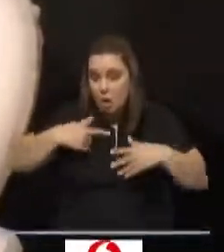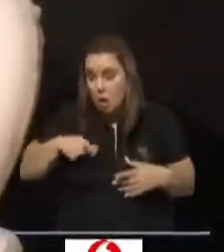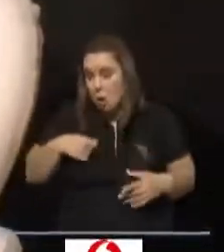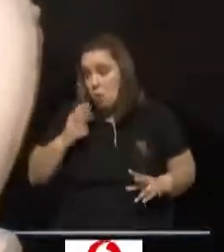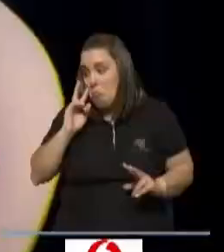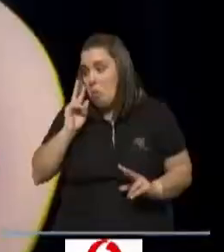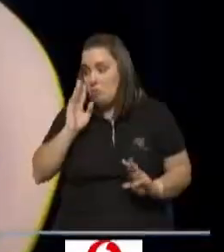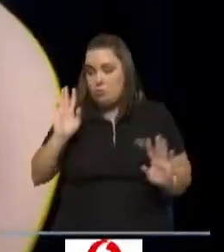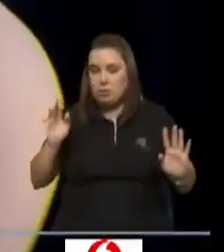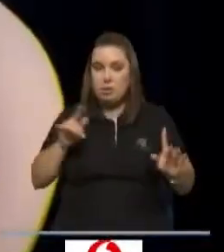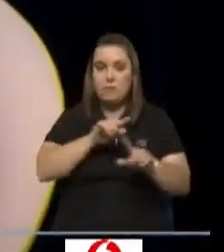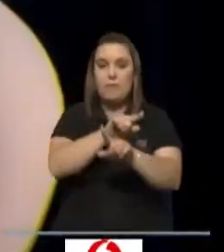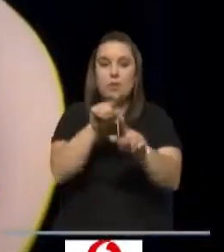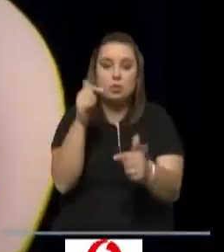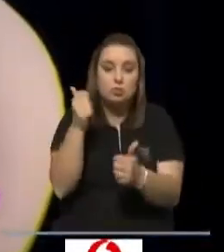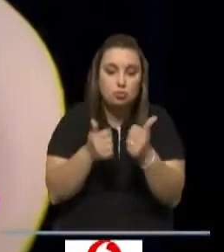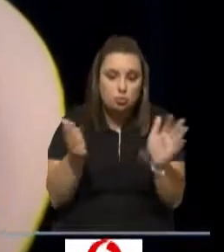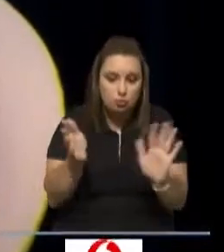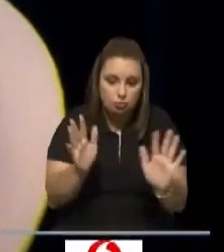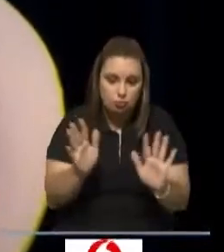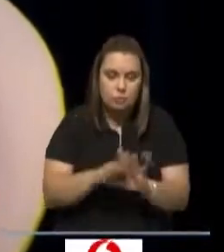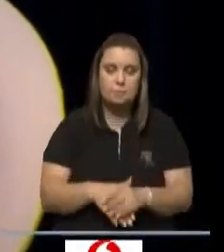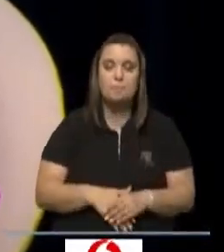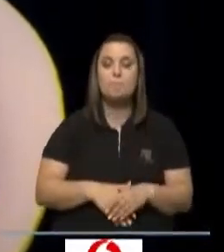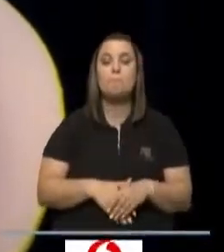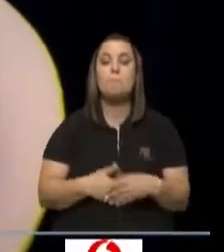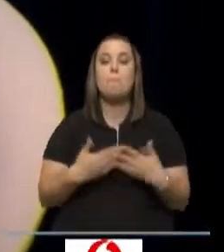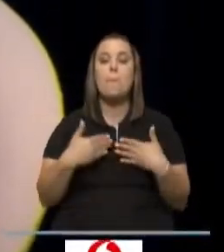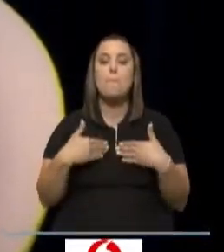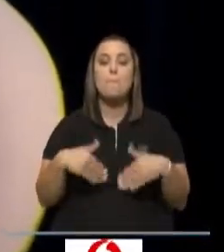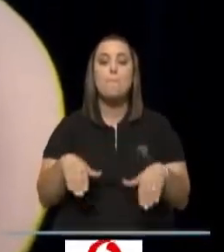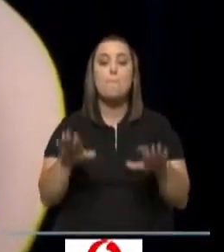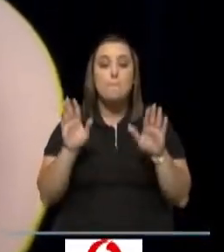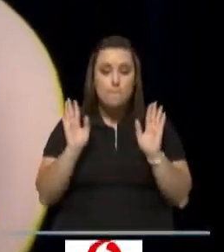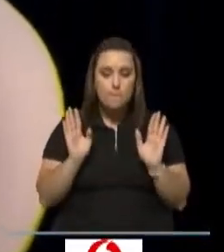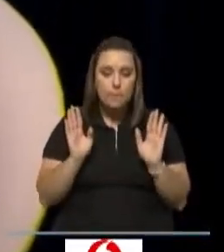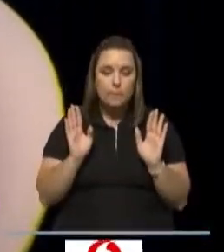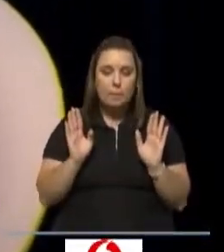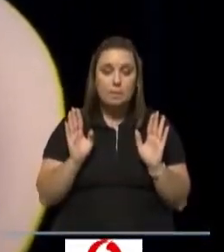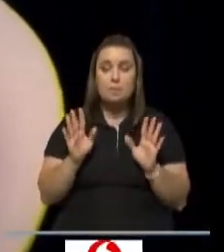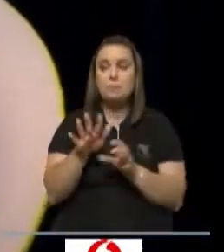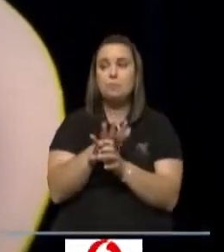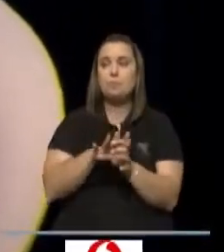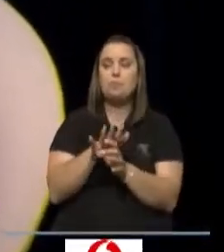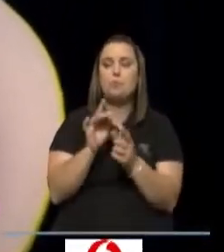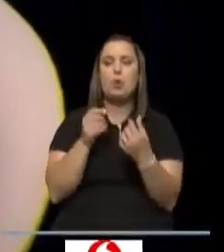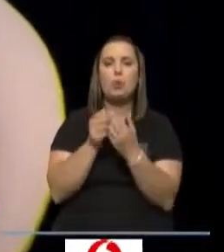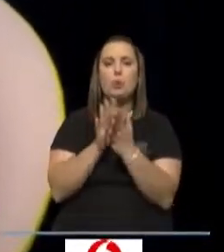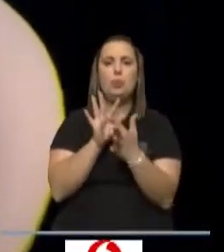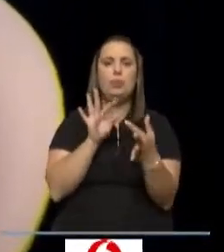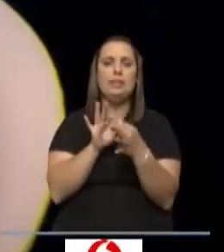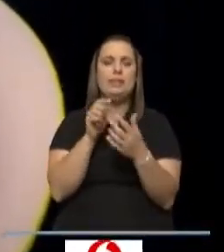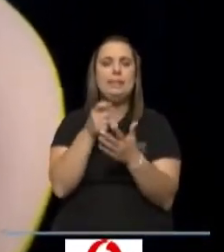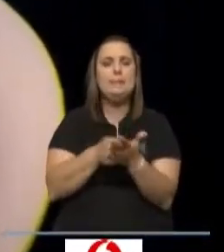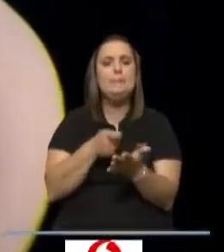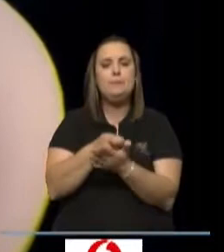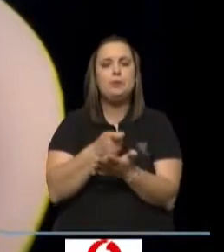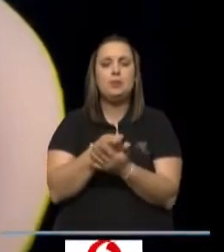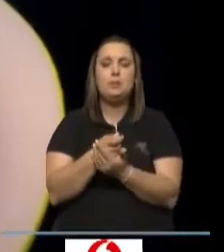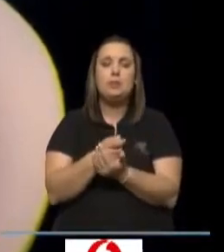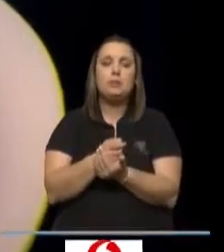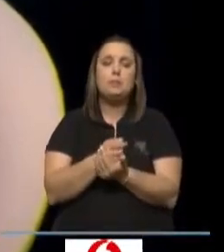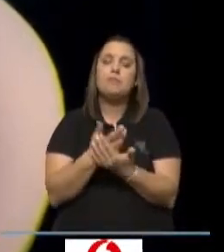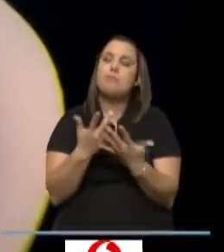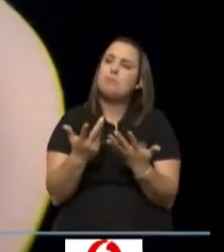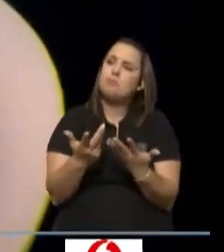We shall open the tender and let's see. So a priori will not bid. But notwithstanding all these issues with all